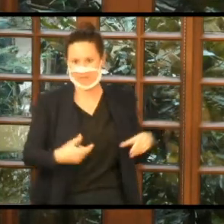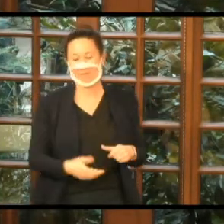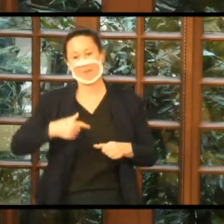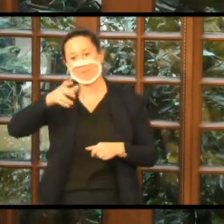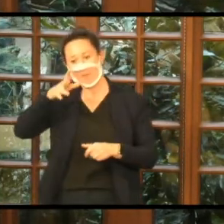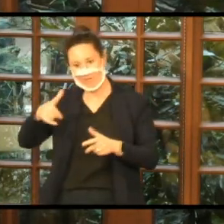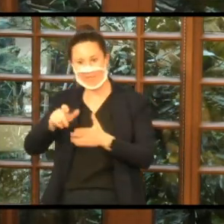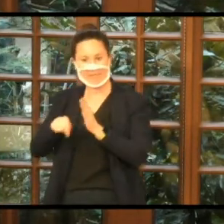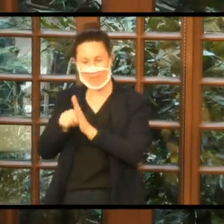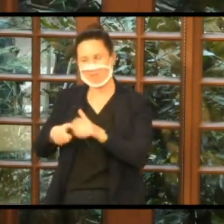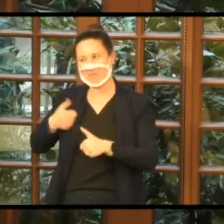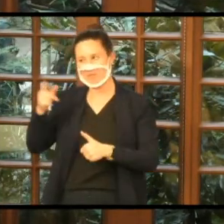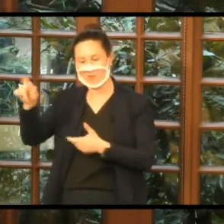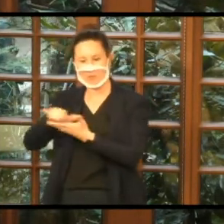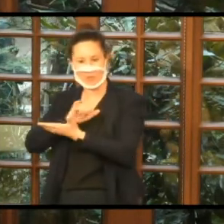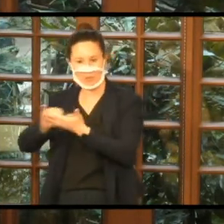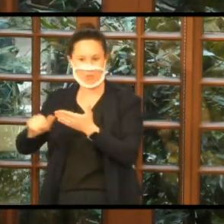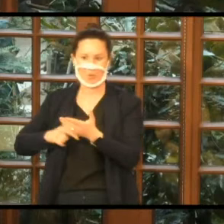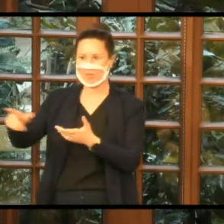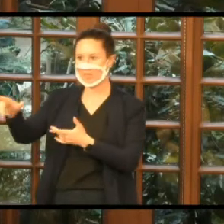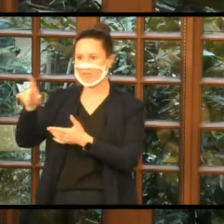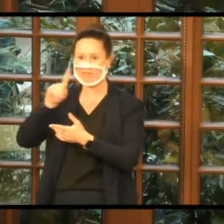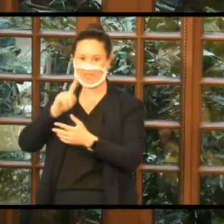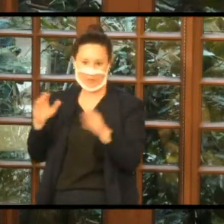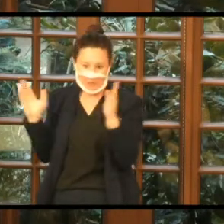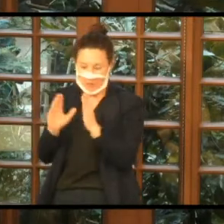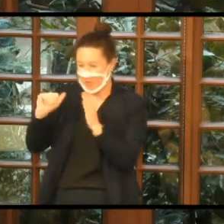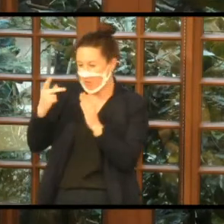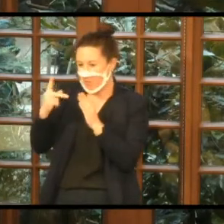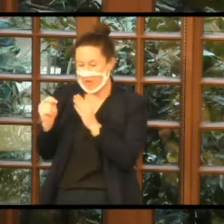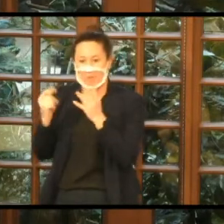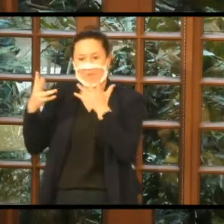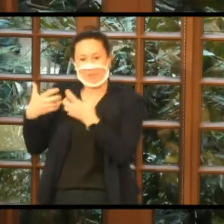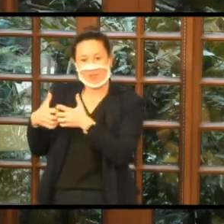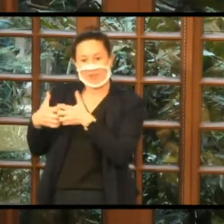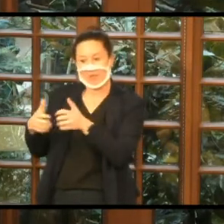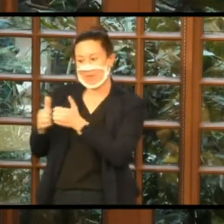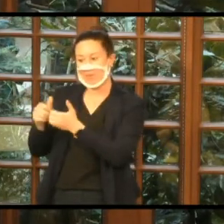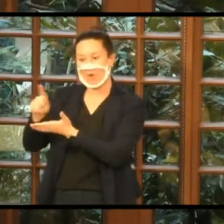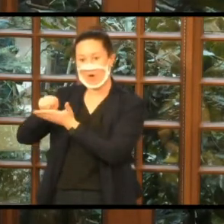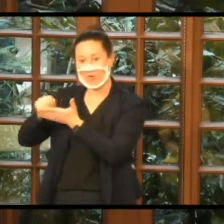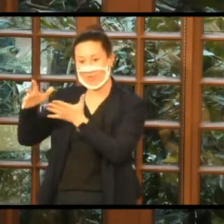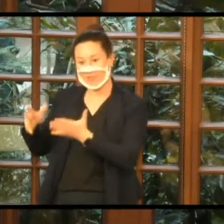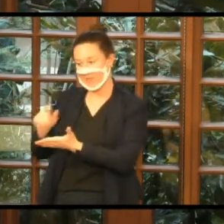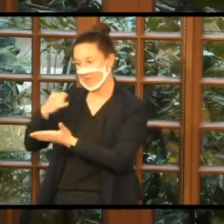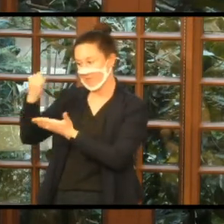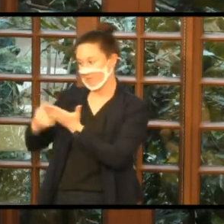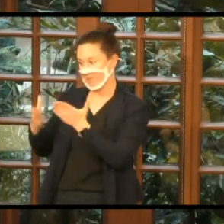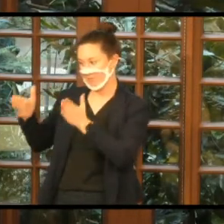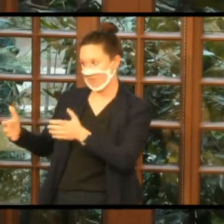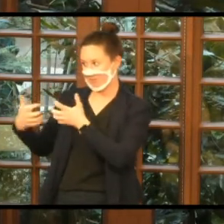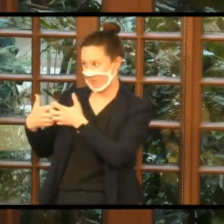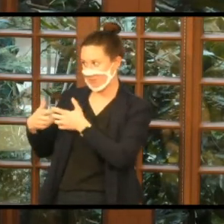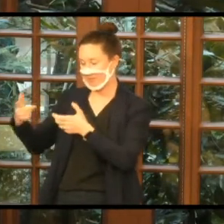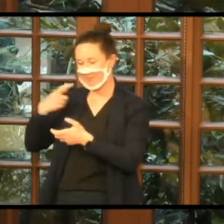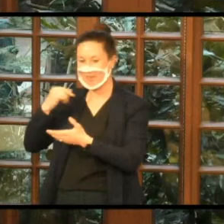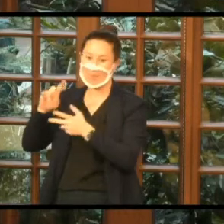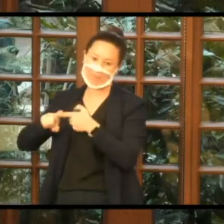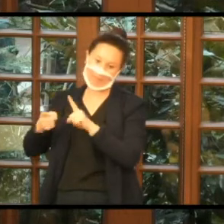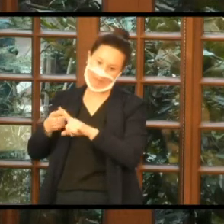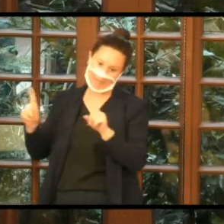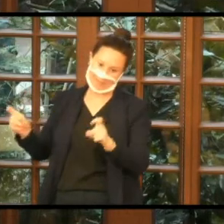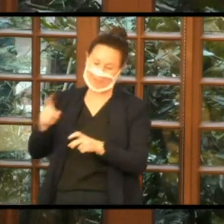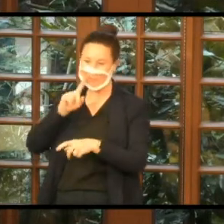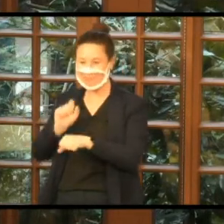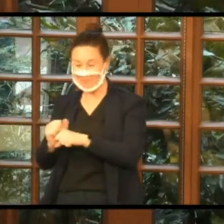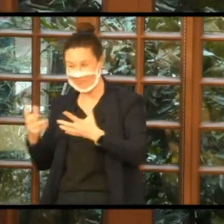York then, unencumbered and splitting scant square footage with the aspiring artist types she claimed as friends. Together, they were always weighing the merits of